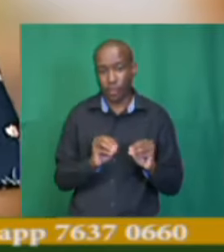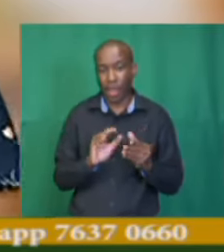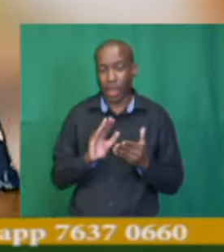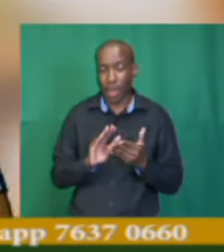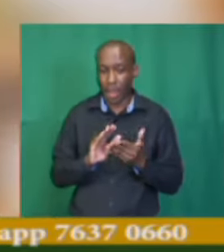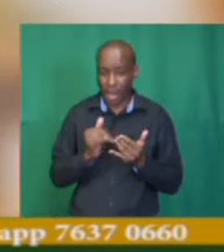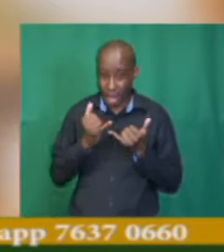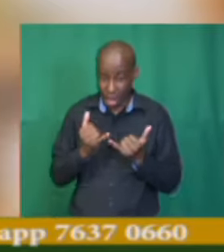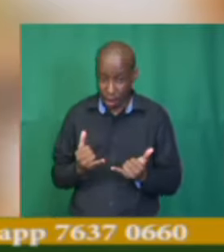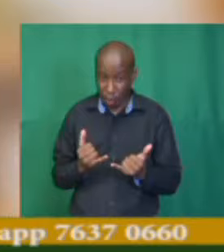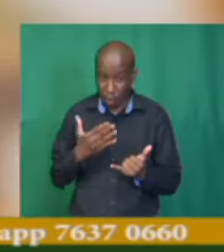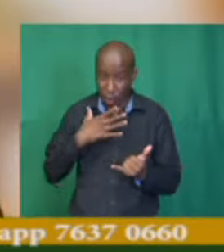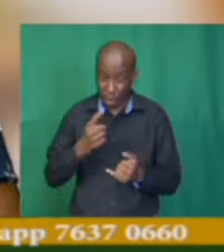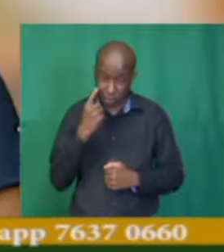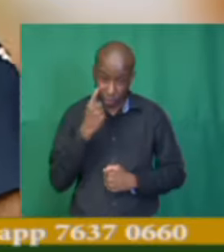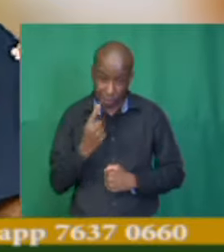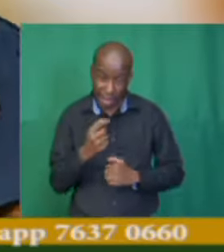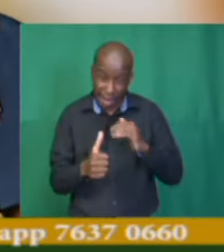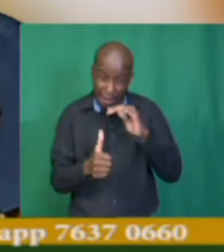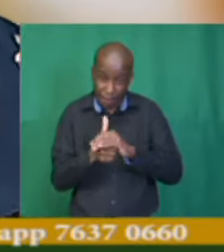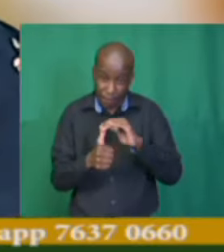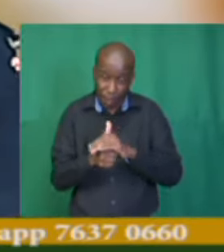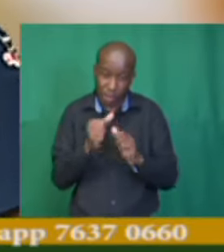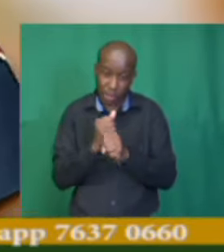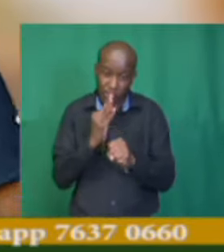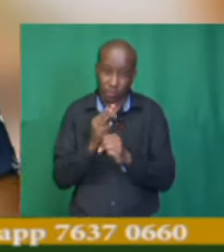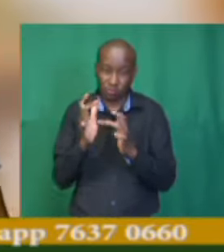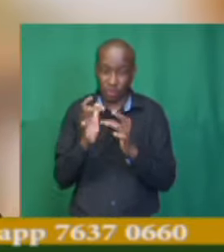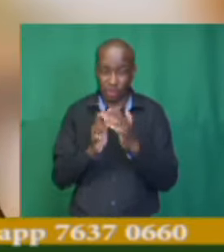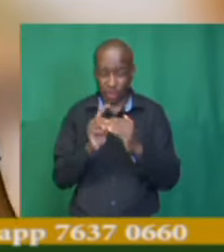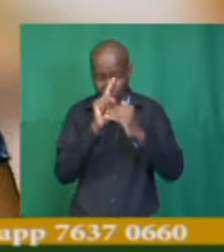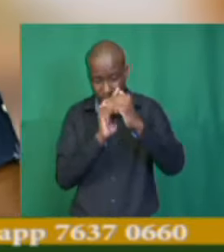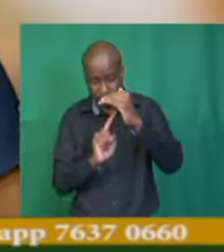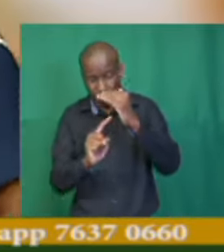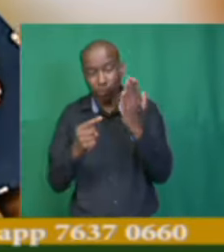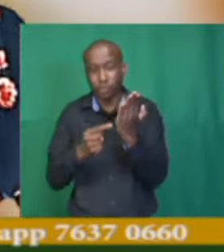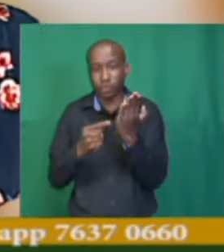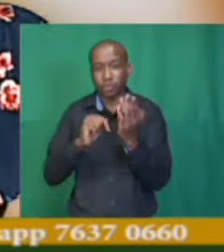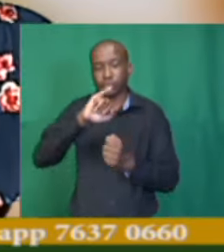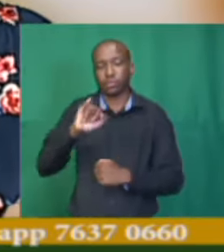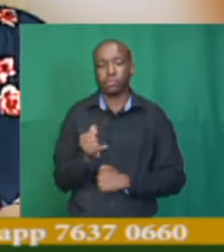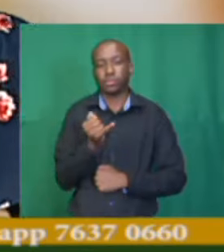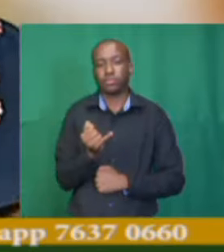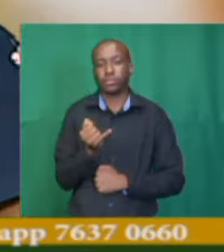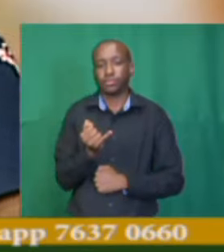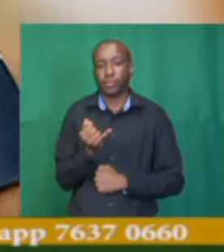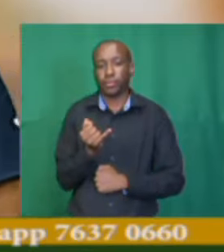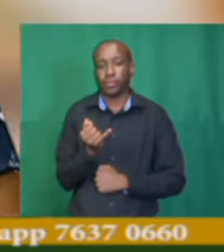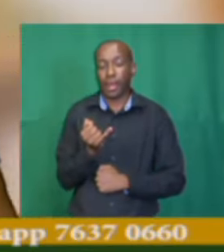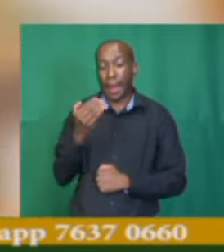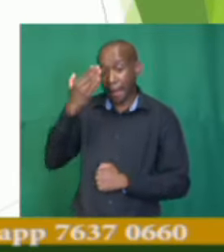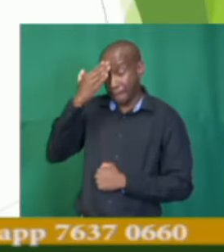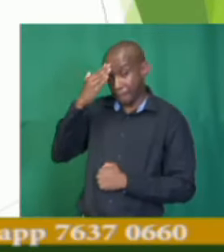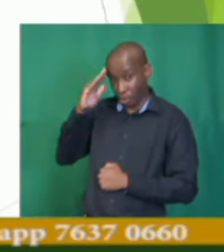the significance of the triumphant entry. I have said already that it fulfills